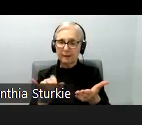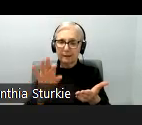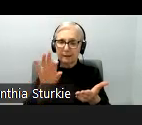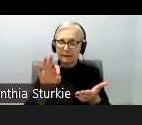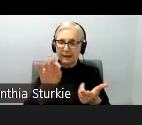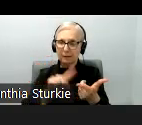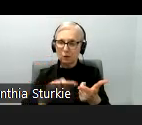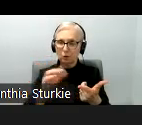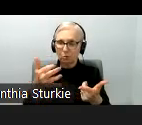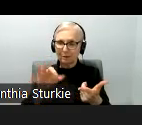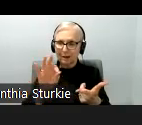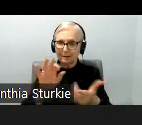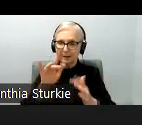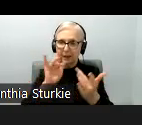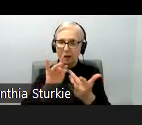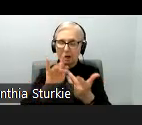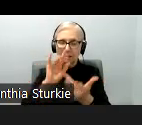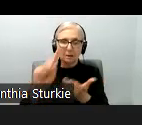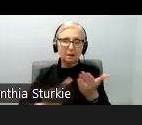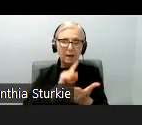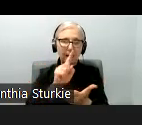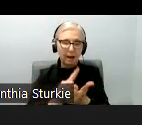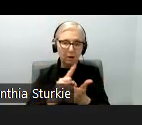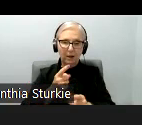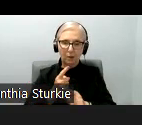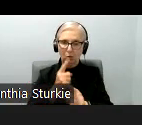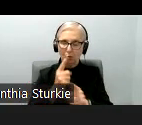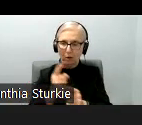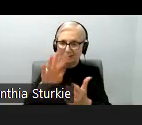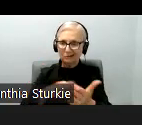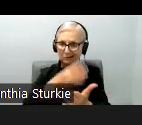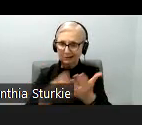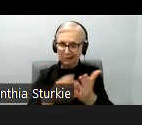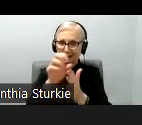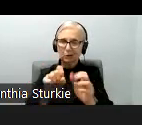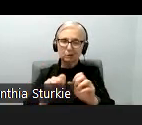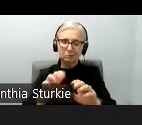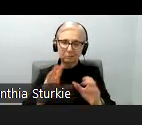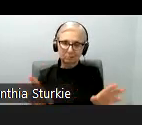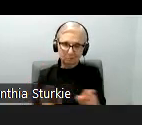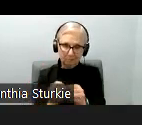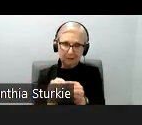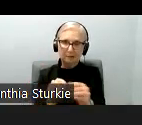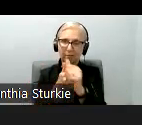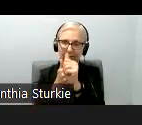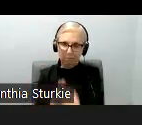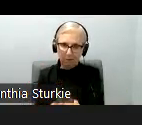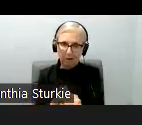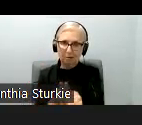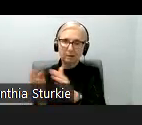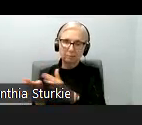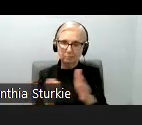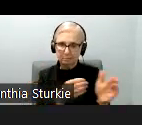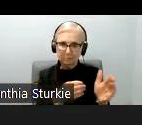to 19 contact hours in regularly scheduled sessions that follow a planned format is IOP for